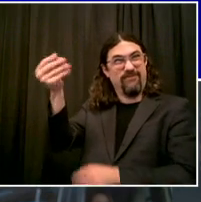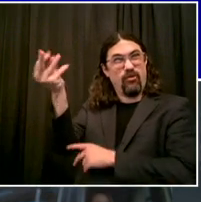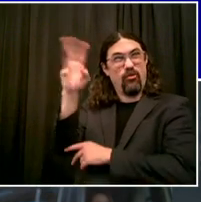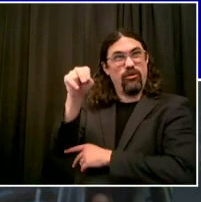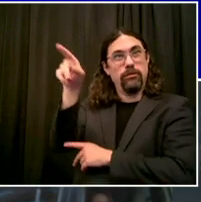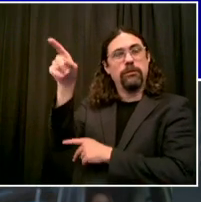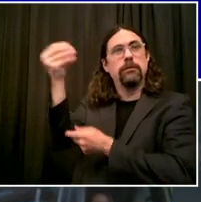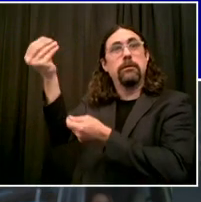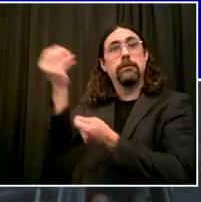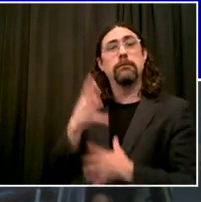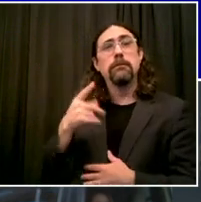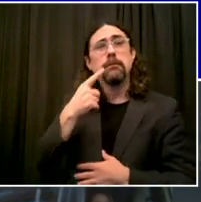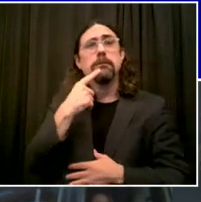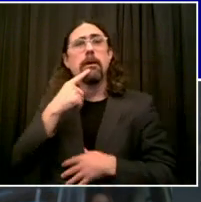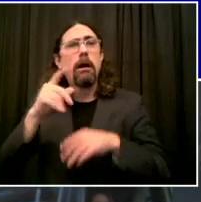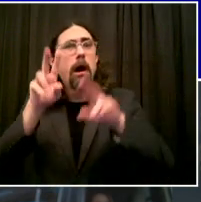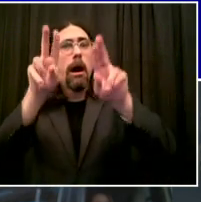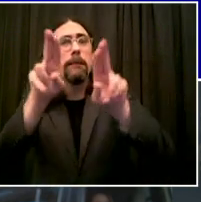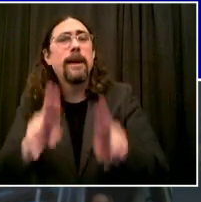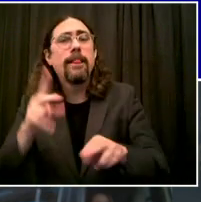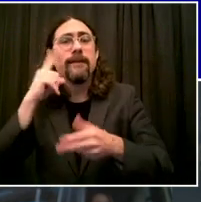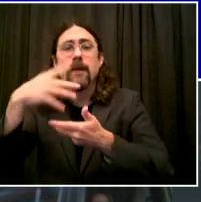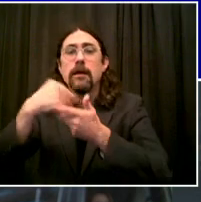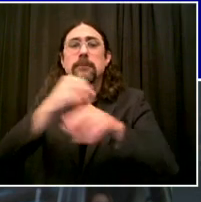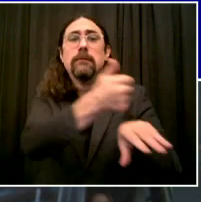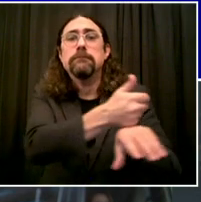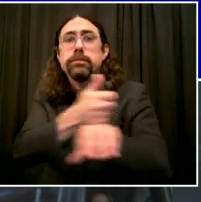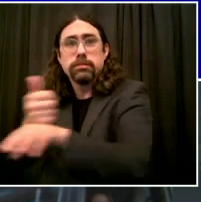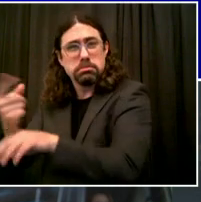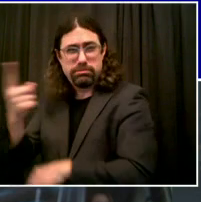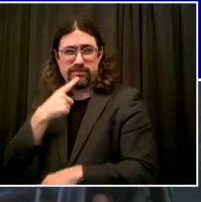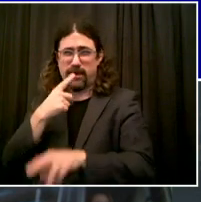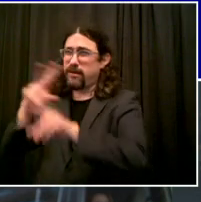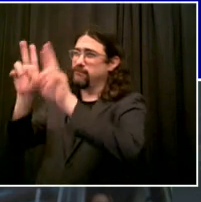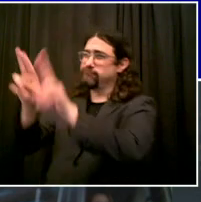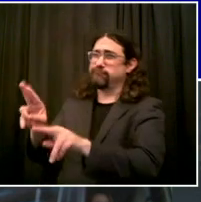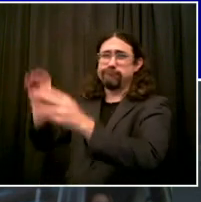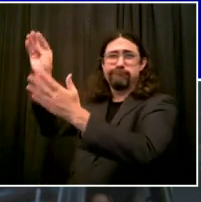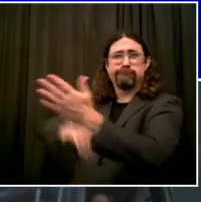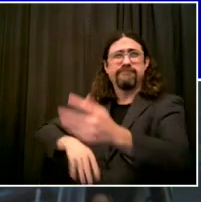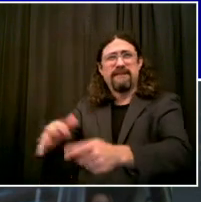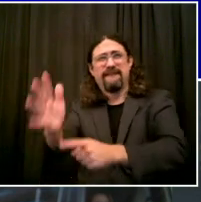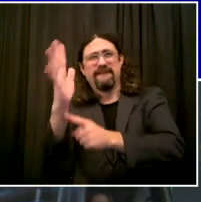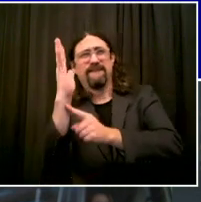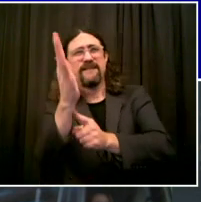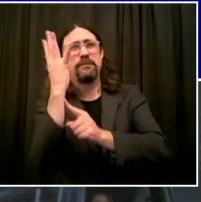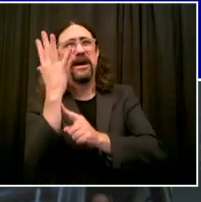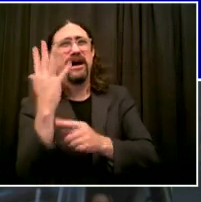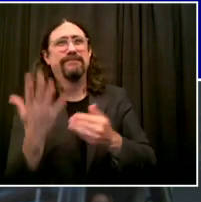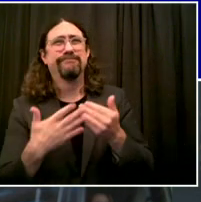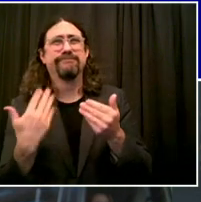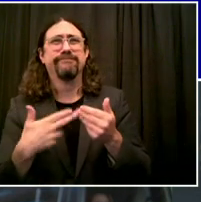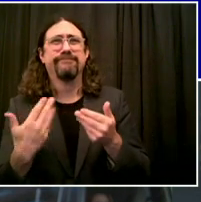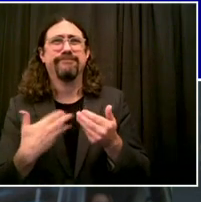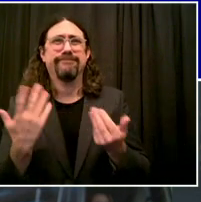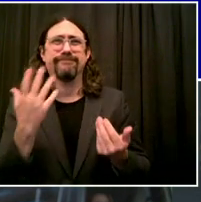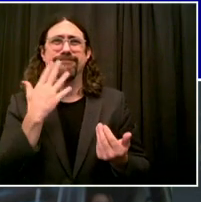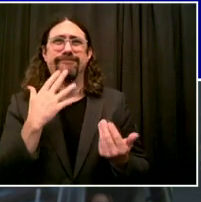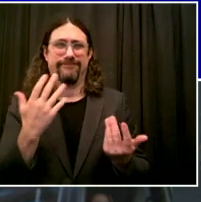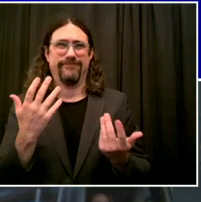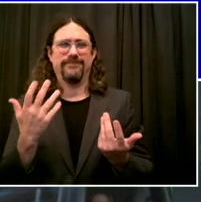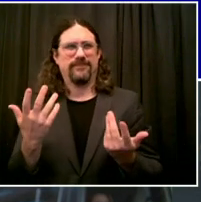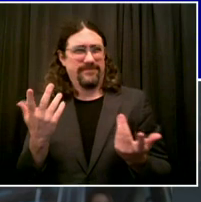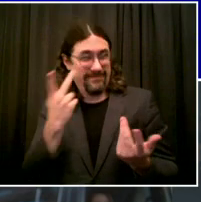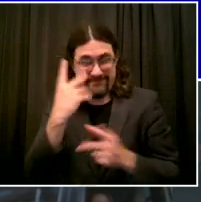going again, bringing back thousands and thousands of workers and starting up their livelihood again, it is fast and easy. Please jump